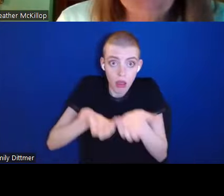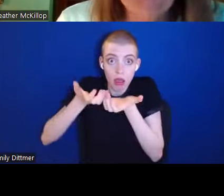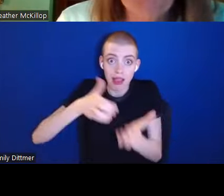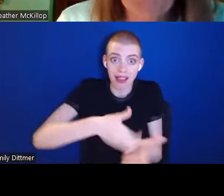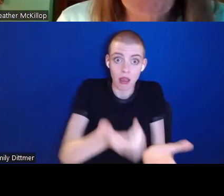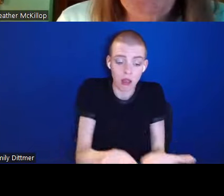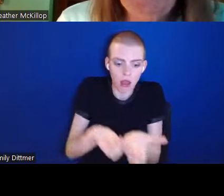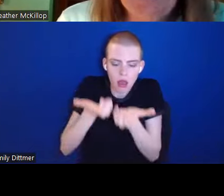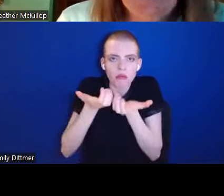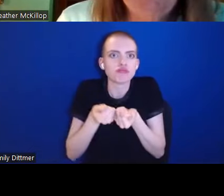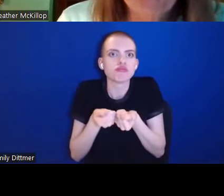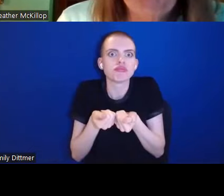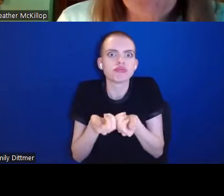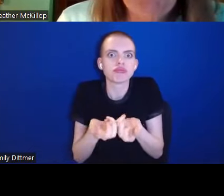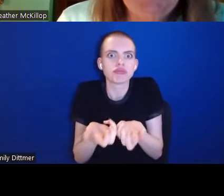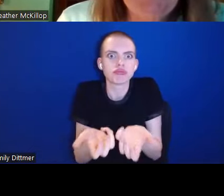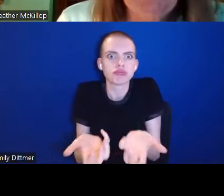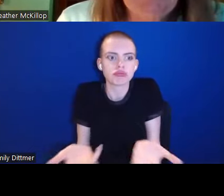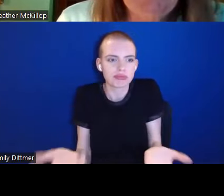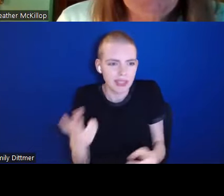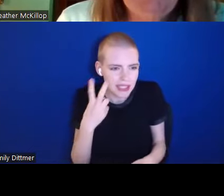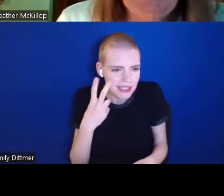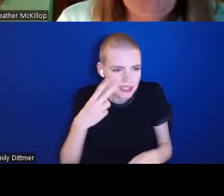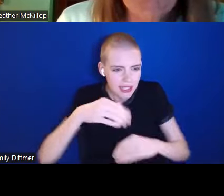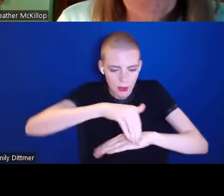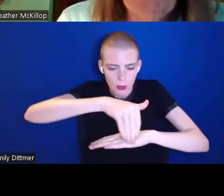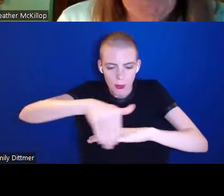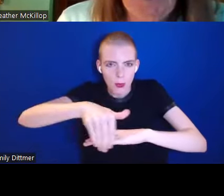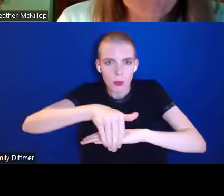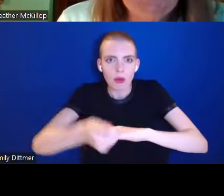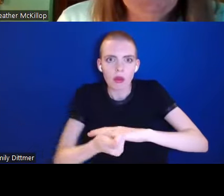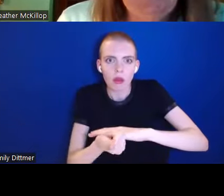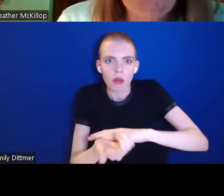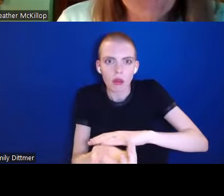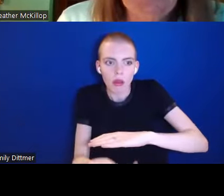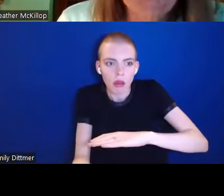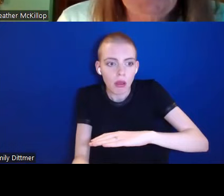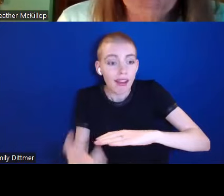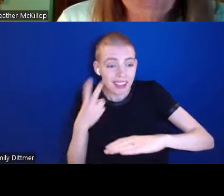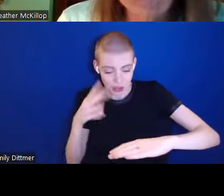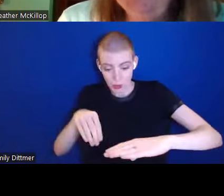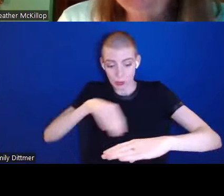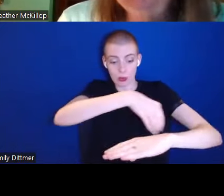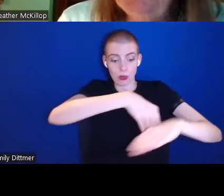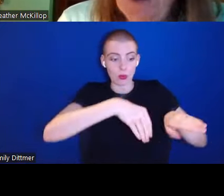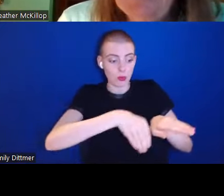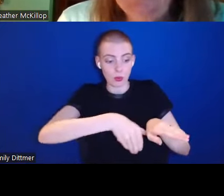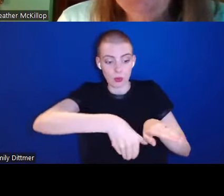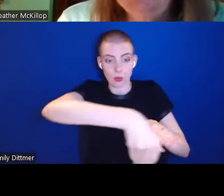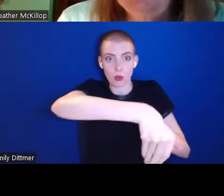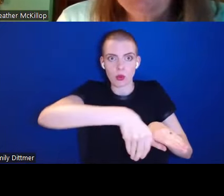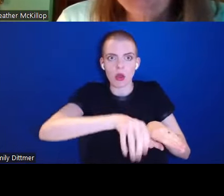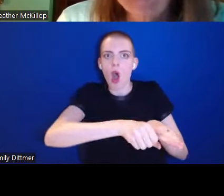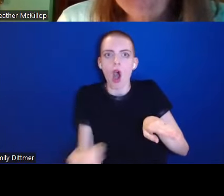the edges were worm-eaten. And as we found out later, that it was broken off here, and it was actually on two sides. It was not